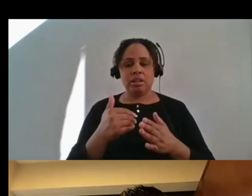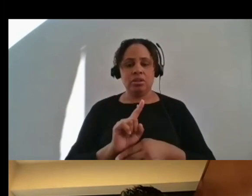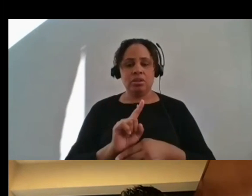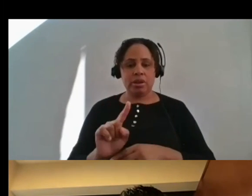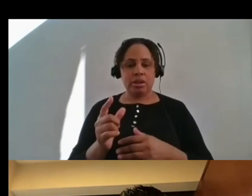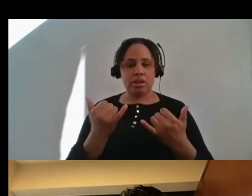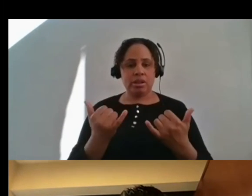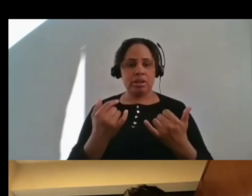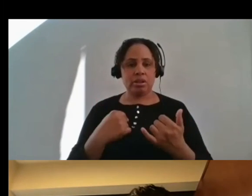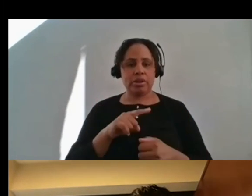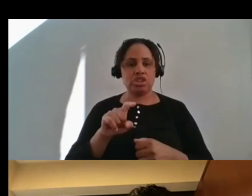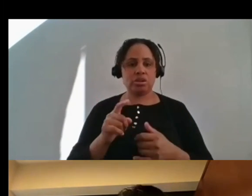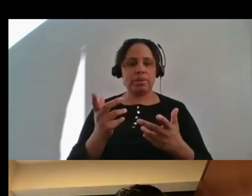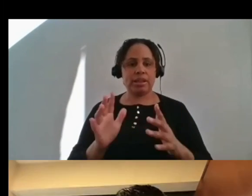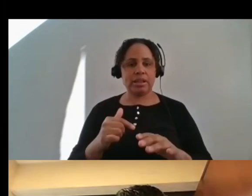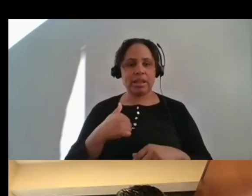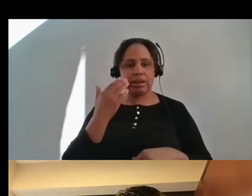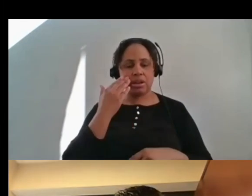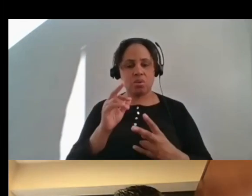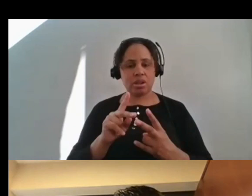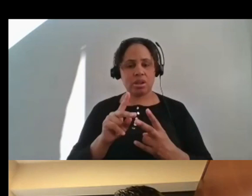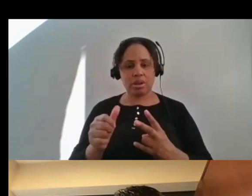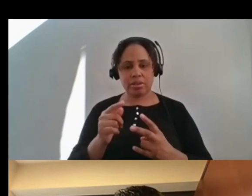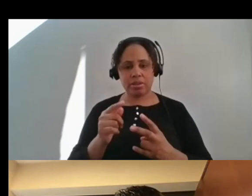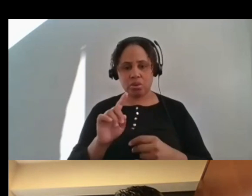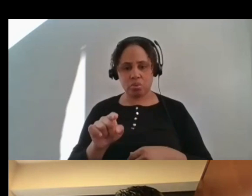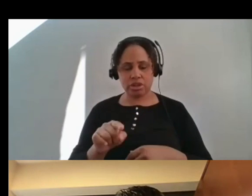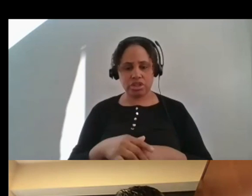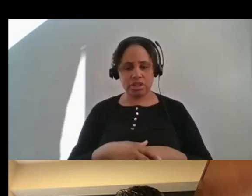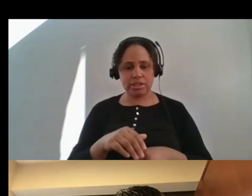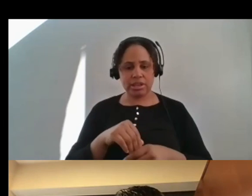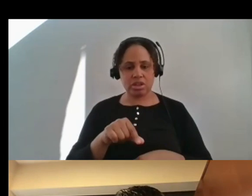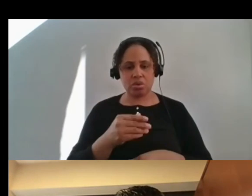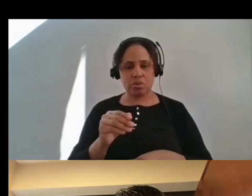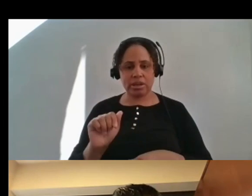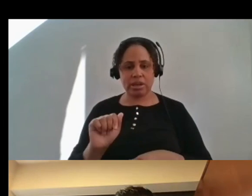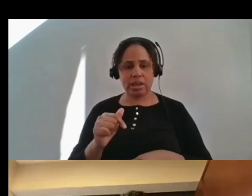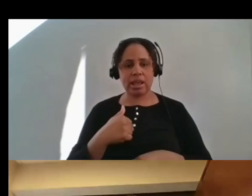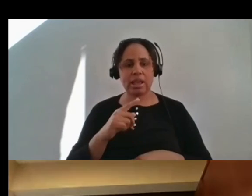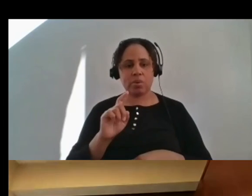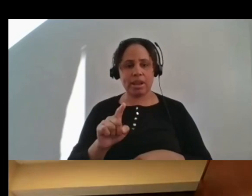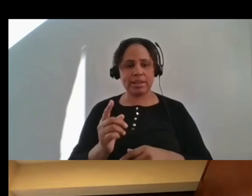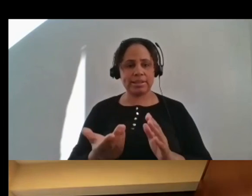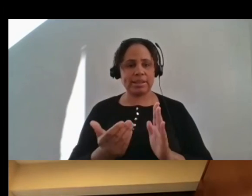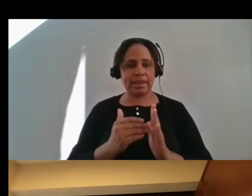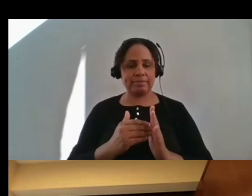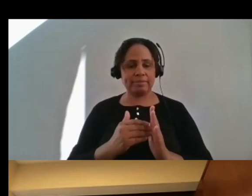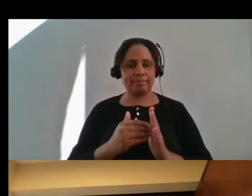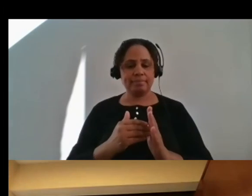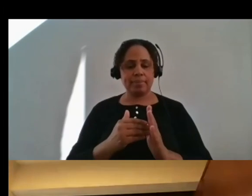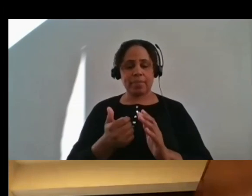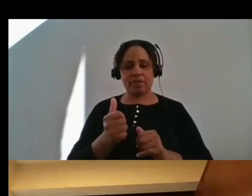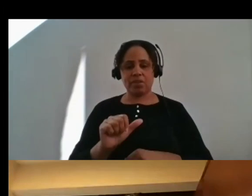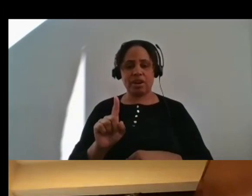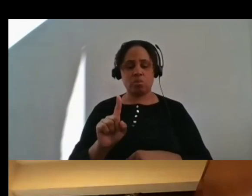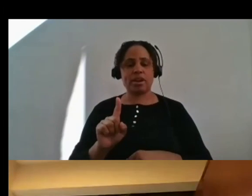so we should be wrapping it up. I know we have a couple other questions in the Q&A. What I would ask again is for anyone who does